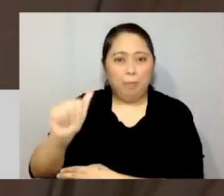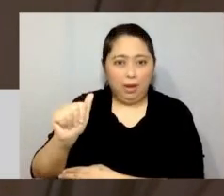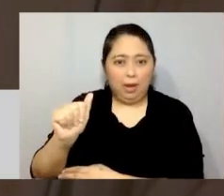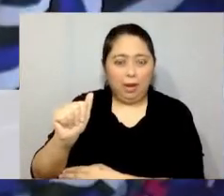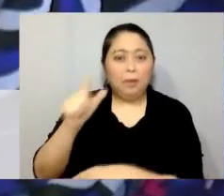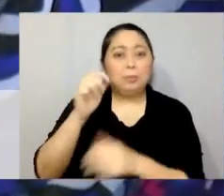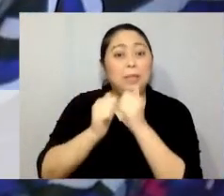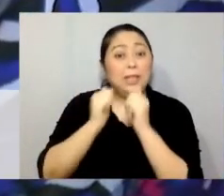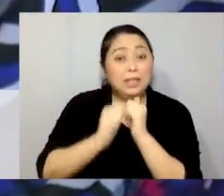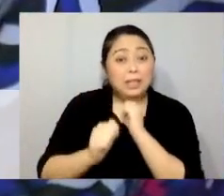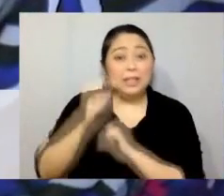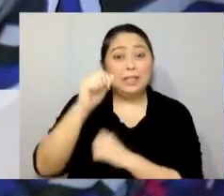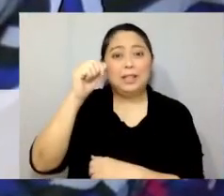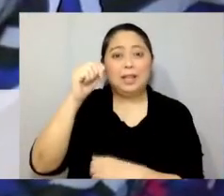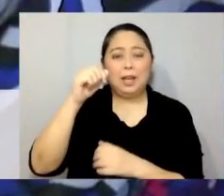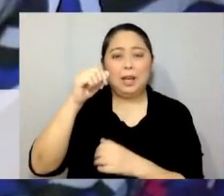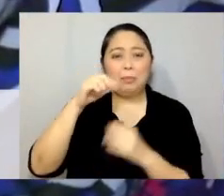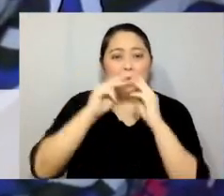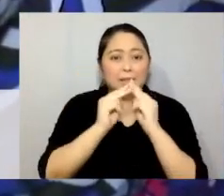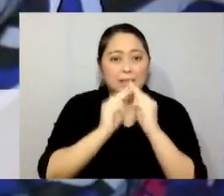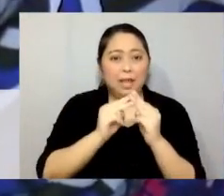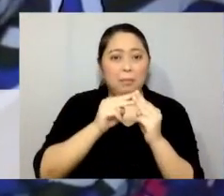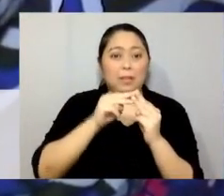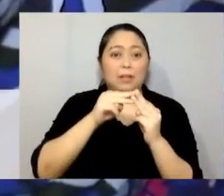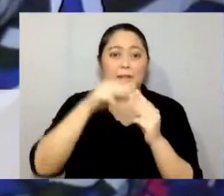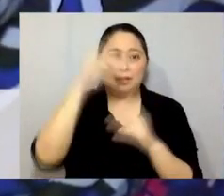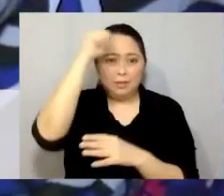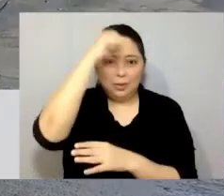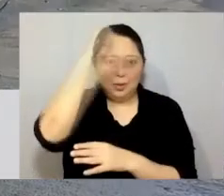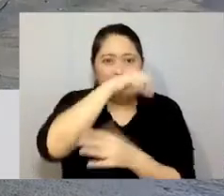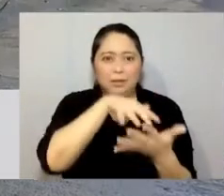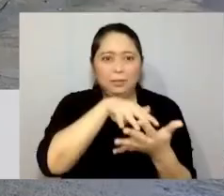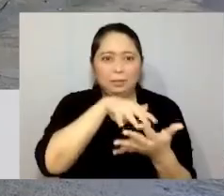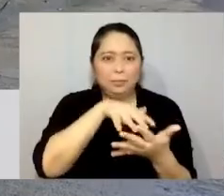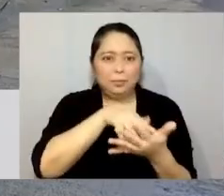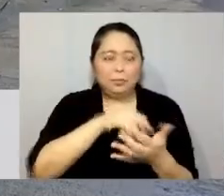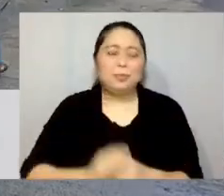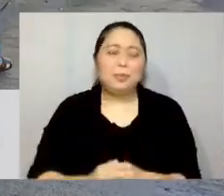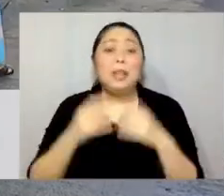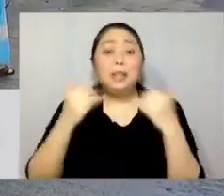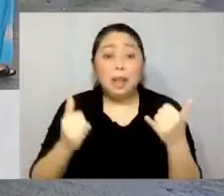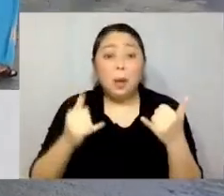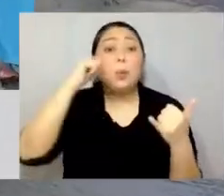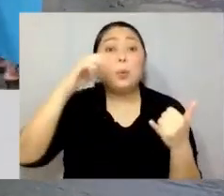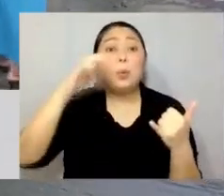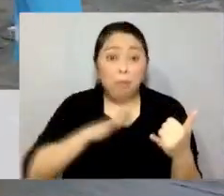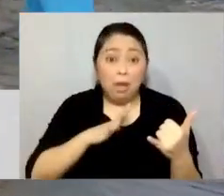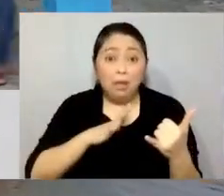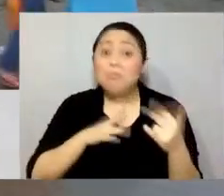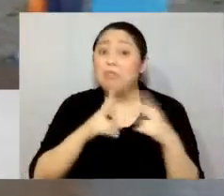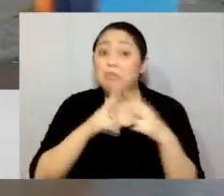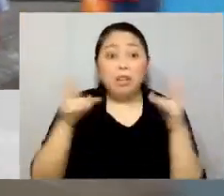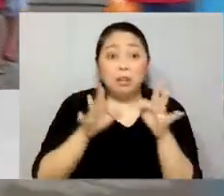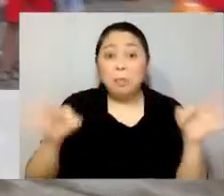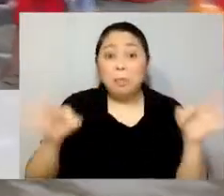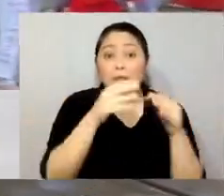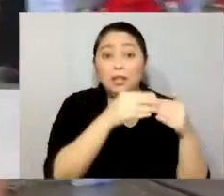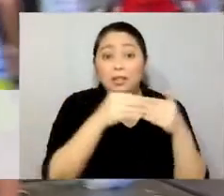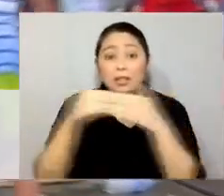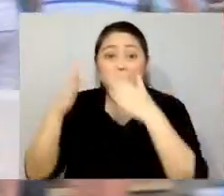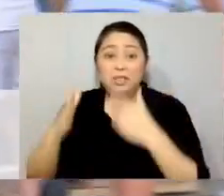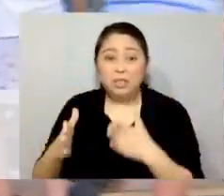are in need. But they're often economically marginalized, denied access to education, as well as